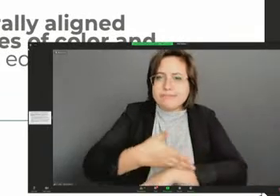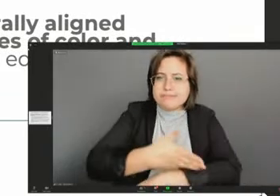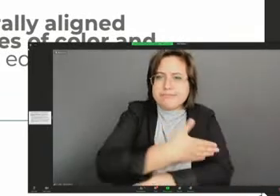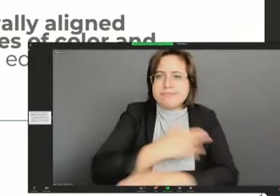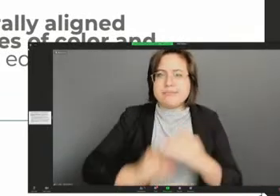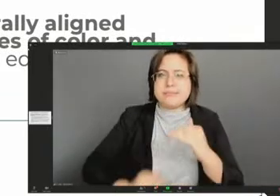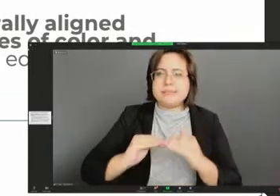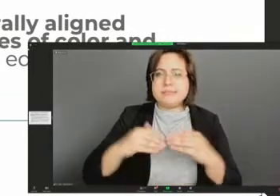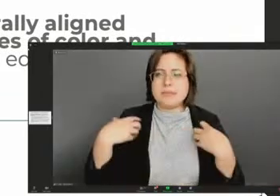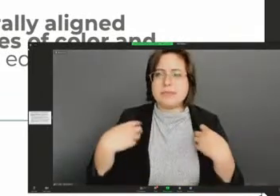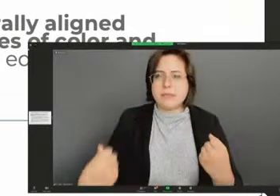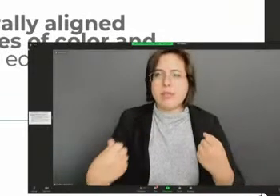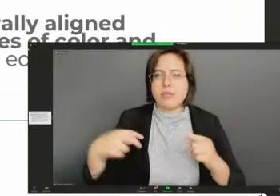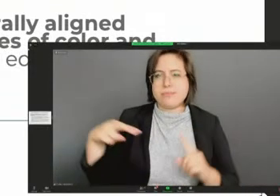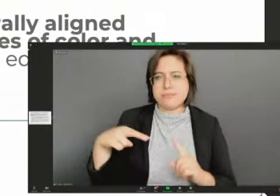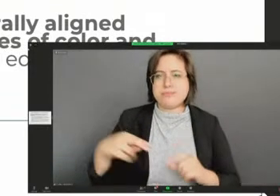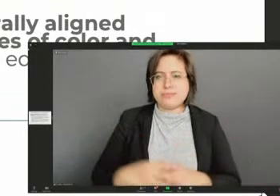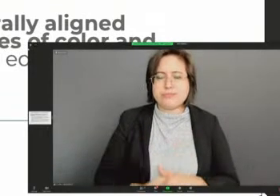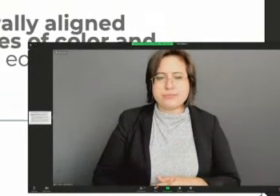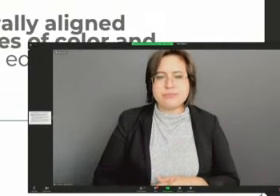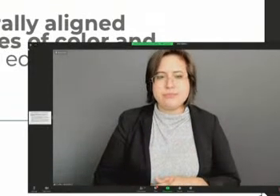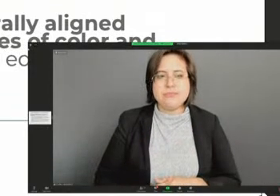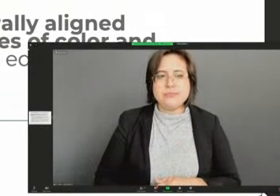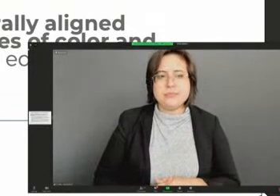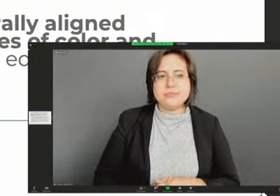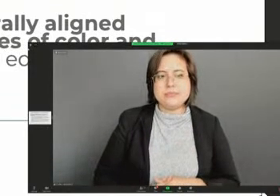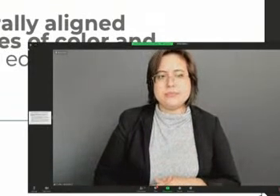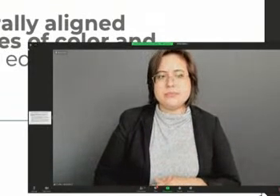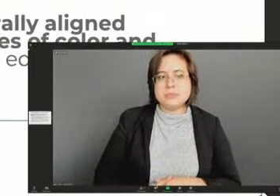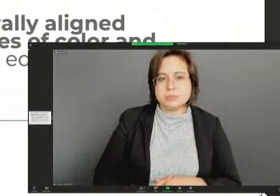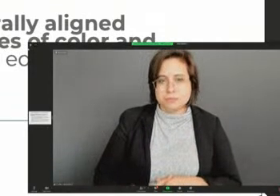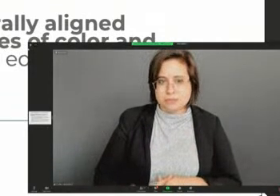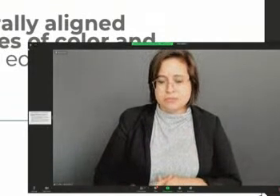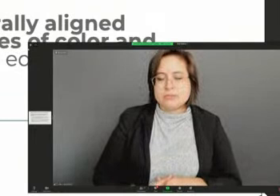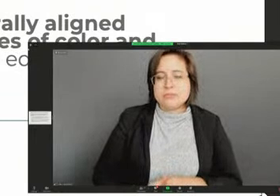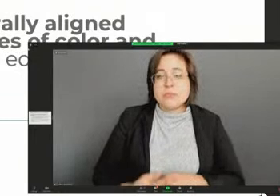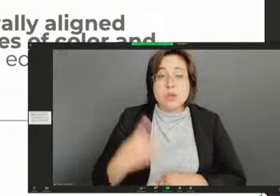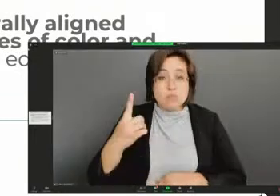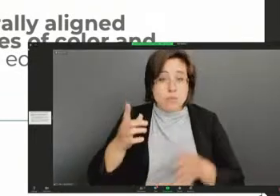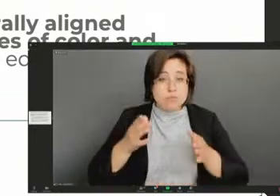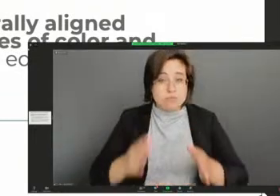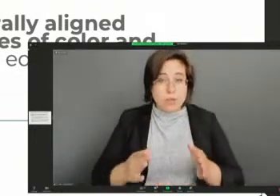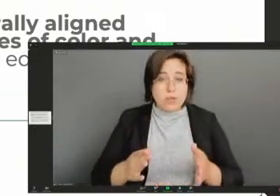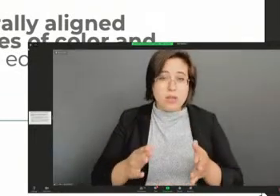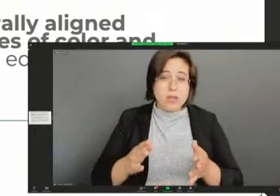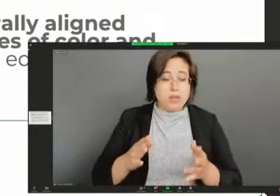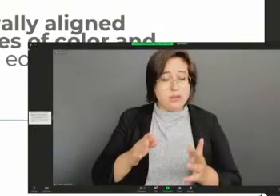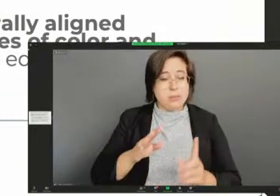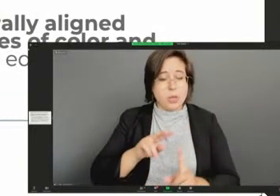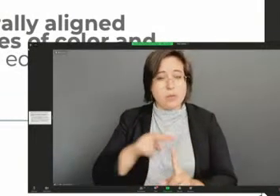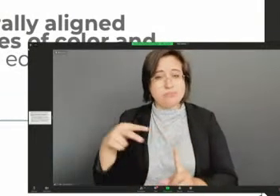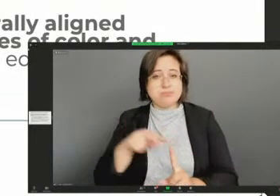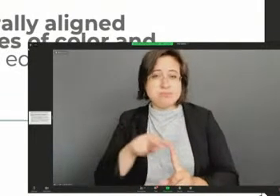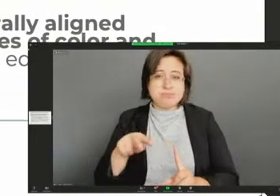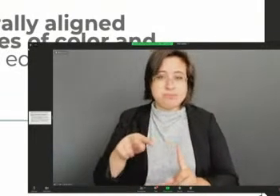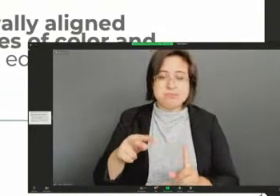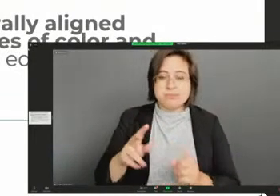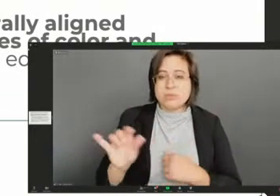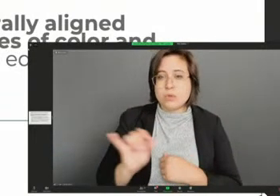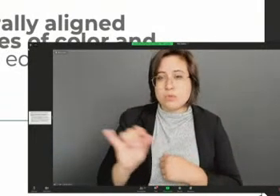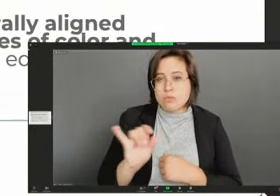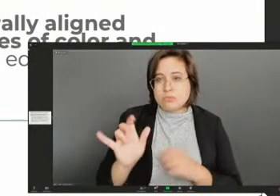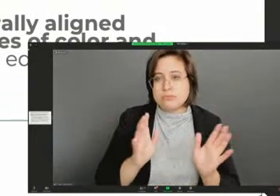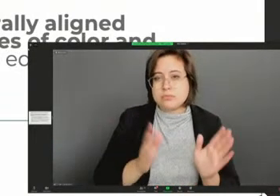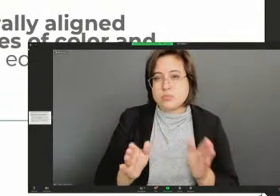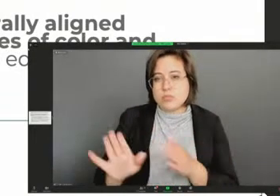health outcomes. And one way that they are looking at this aspect is also by preparing